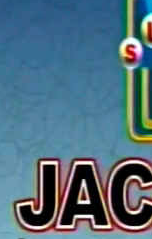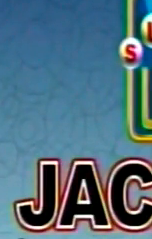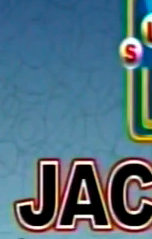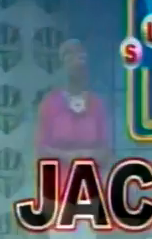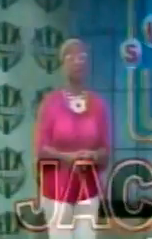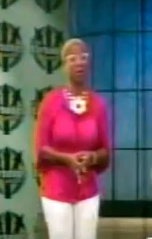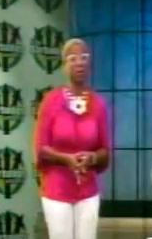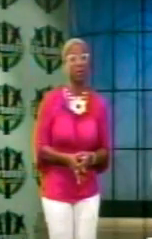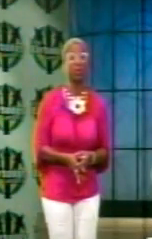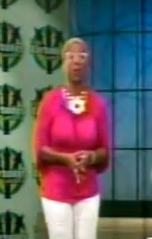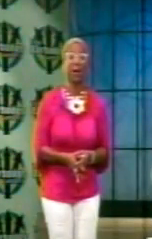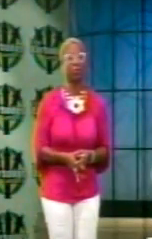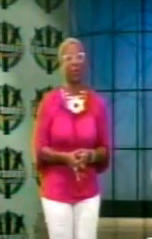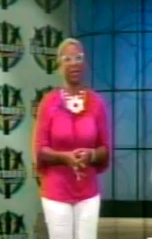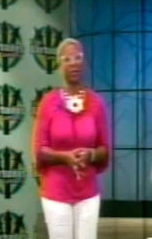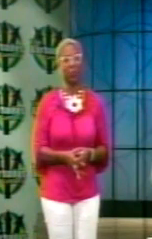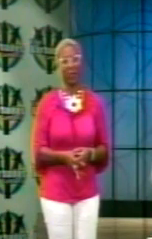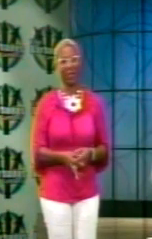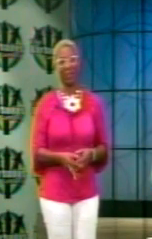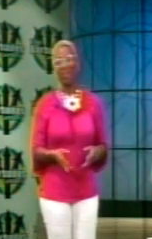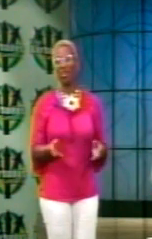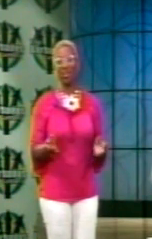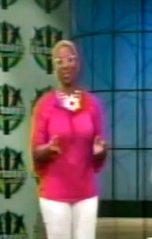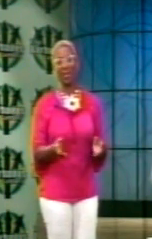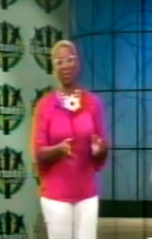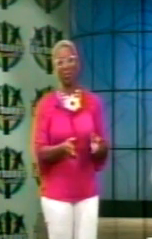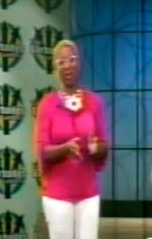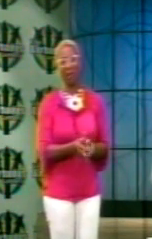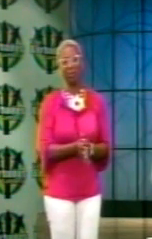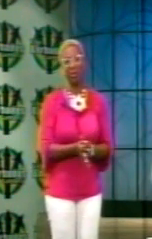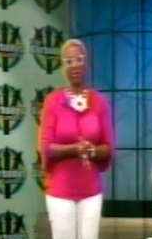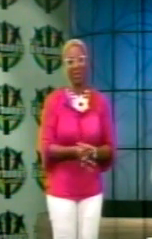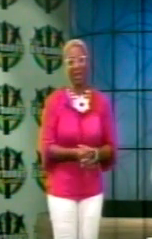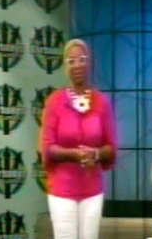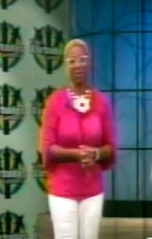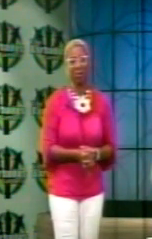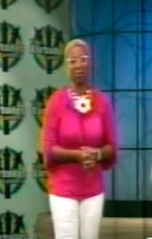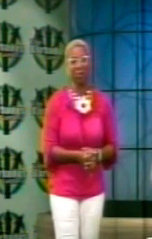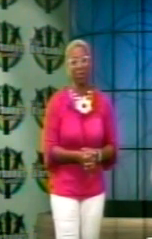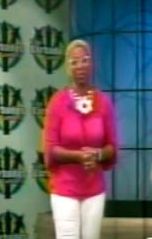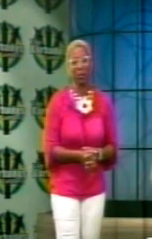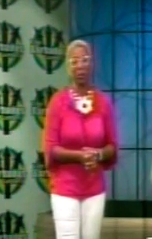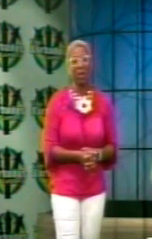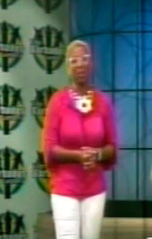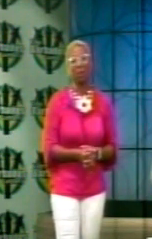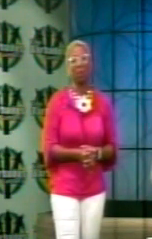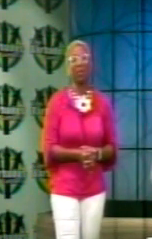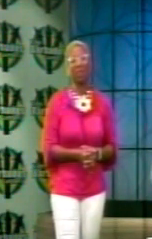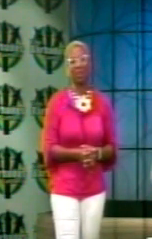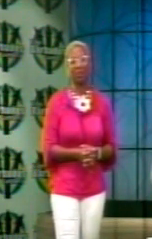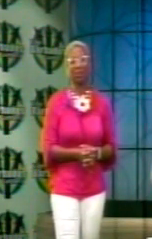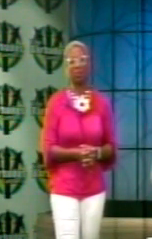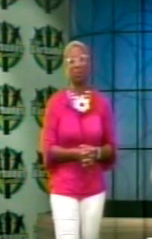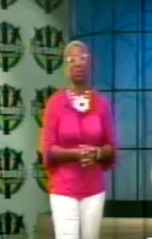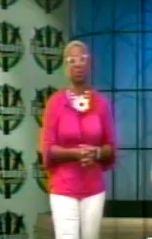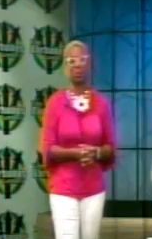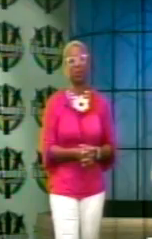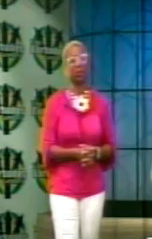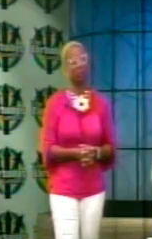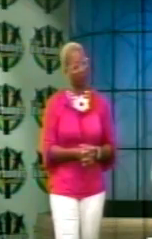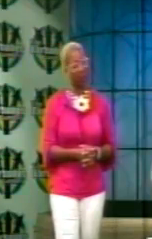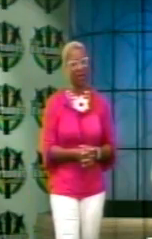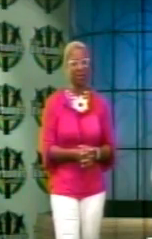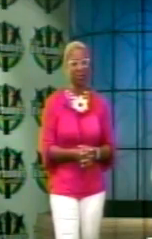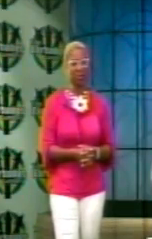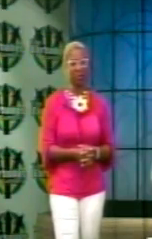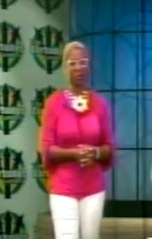$3,310,000. Buy your tickets today because you have to be in it to win it. Join us at 9 p.m. for the next double draw show. The Barbados Lottery, supporting